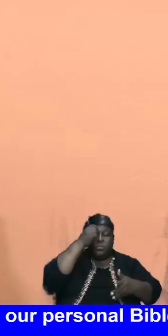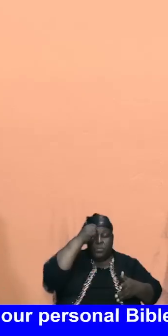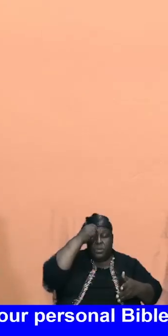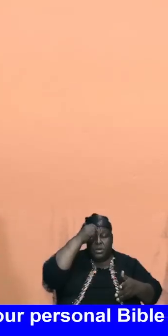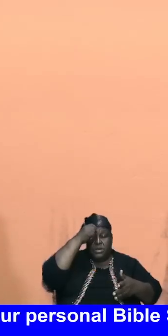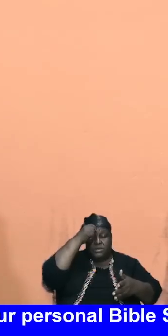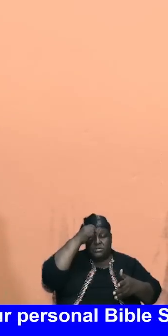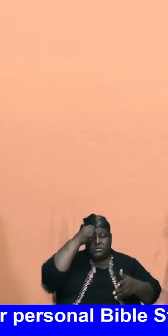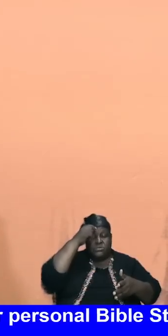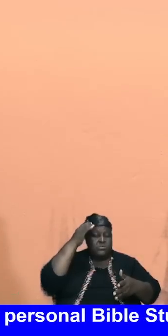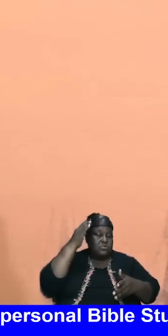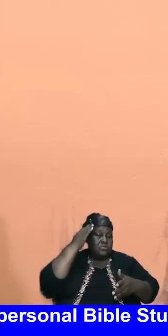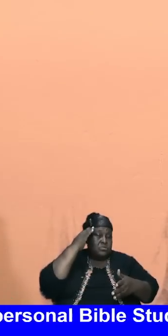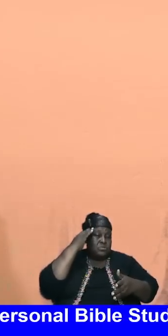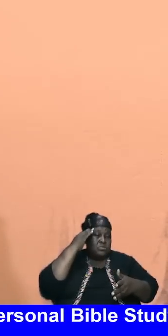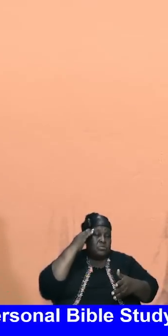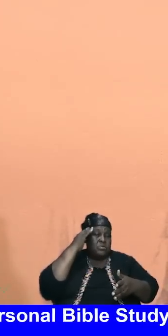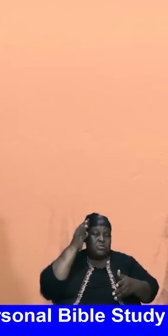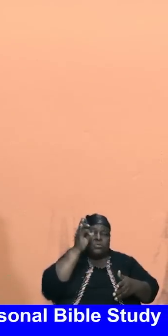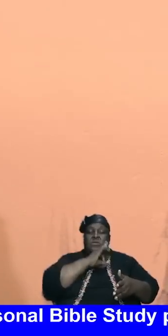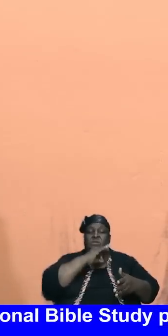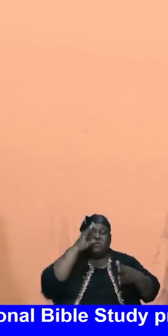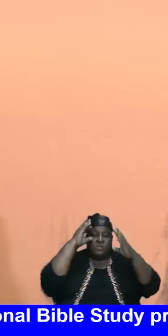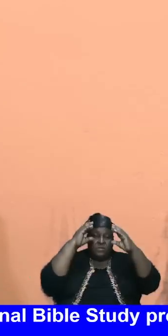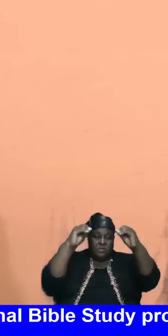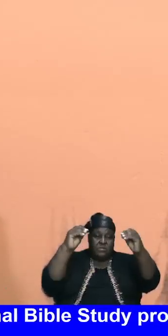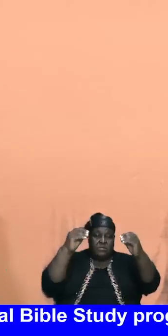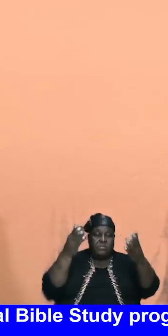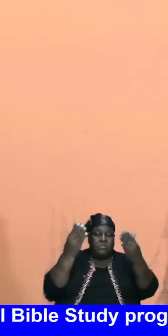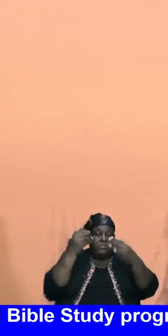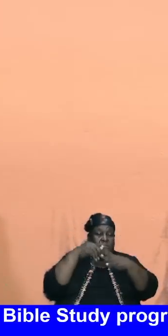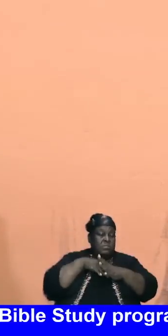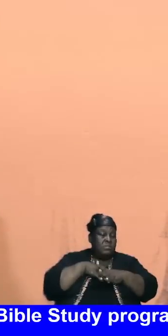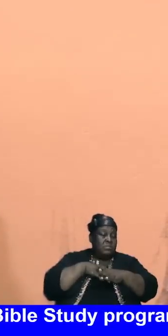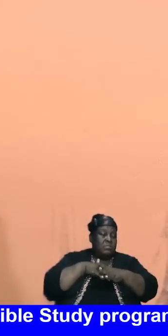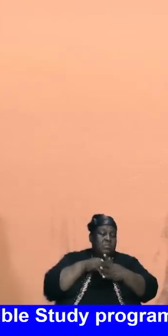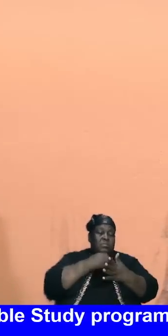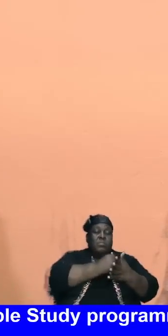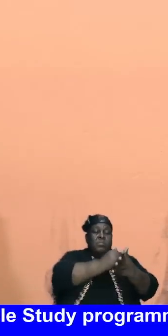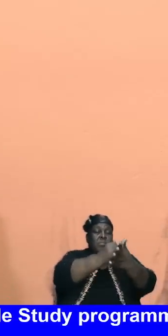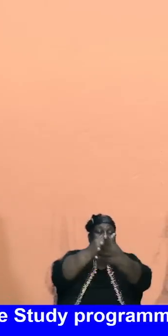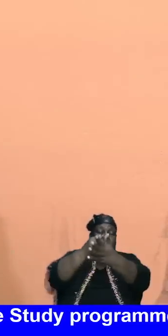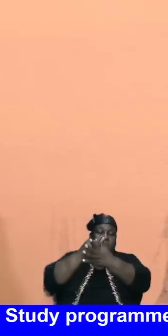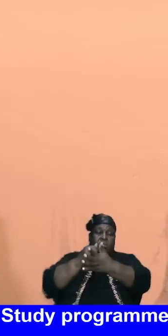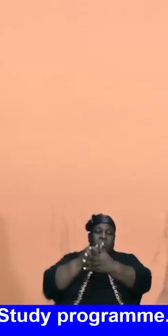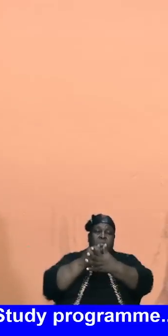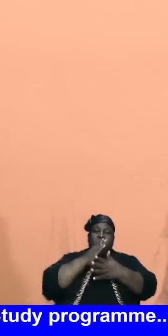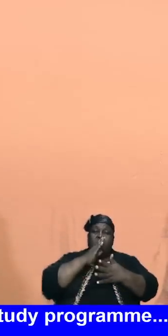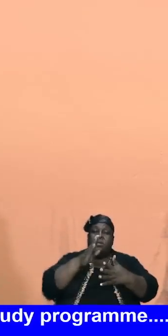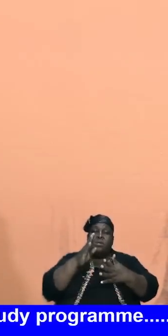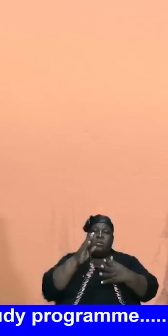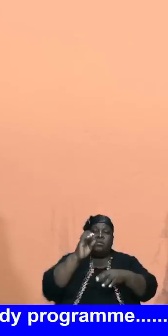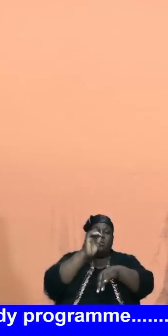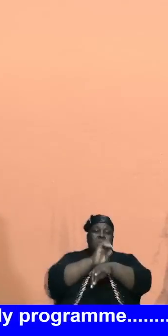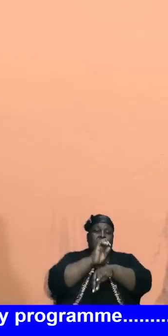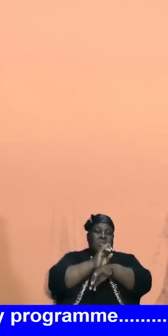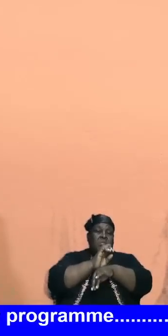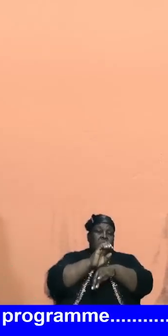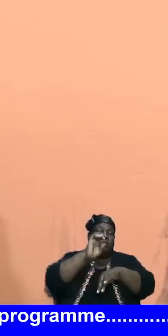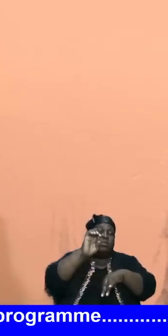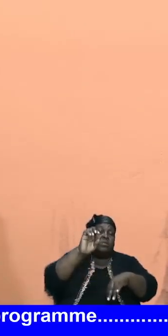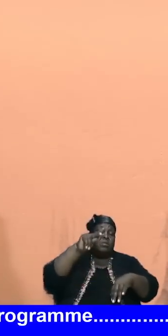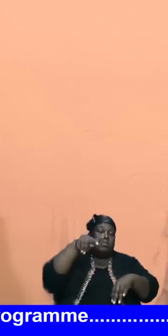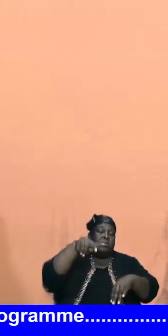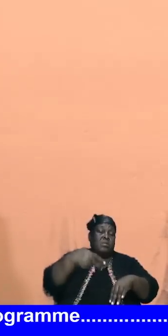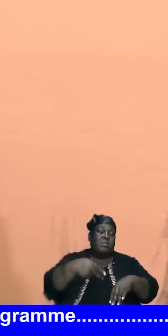Lord, to recognize when false teaching is coming in. Help us, Lord Jesus, to be, even like the church at Ephesus,